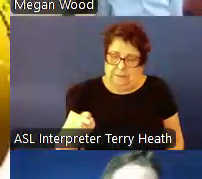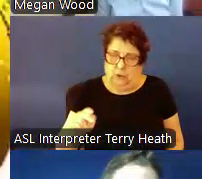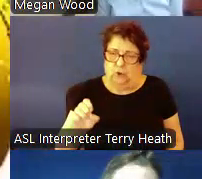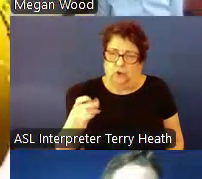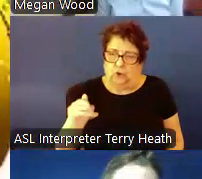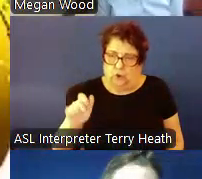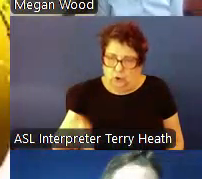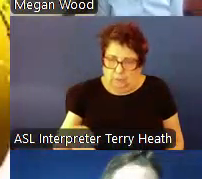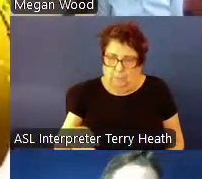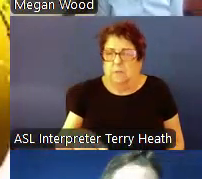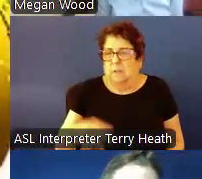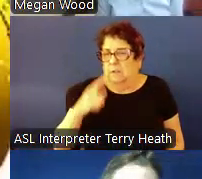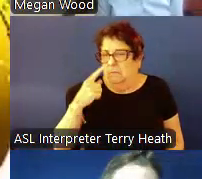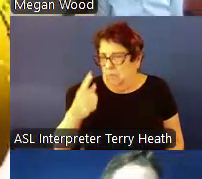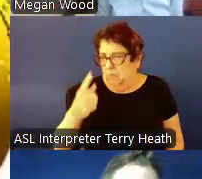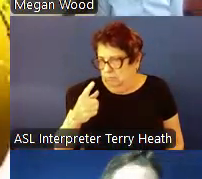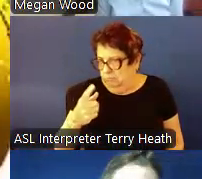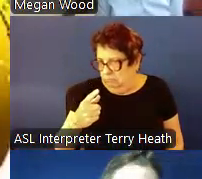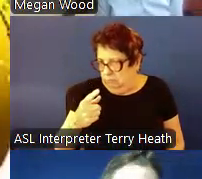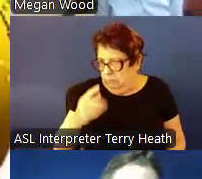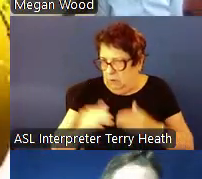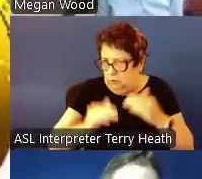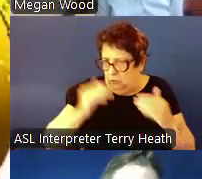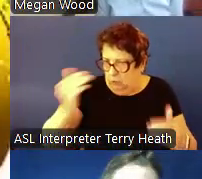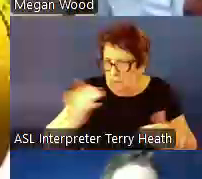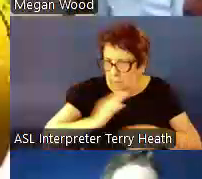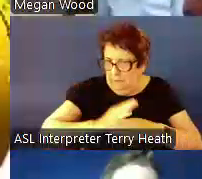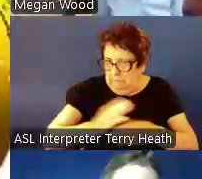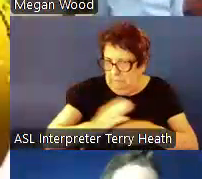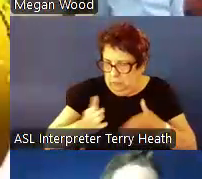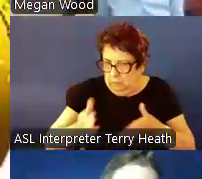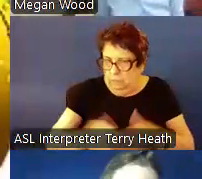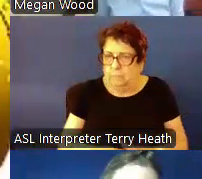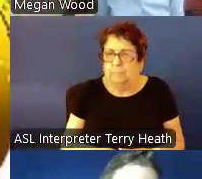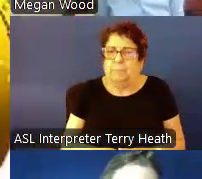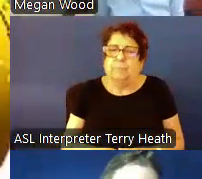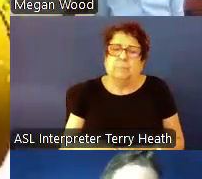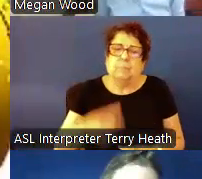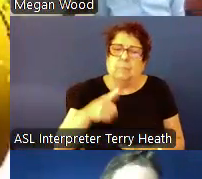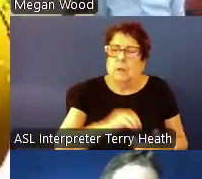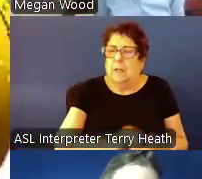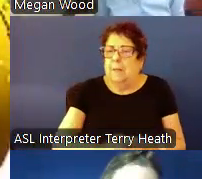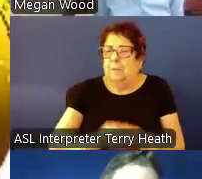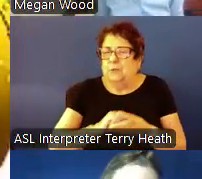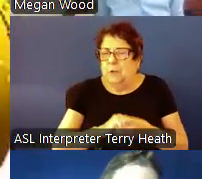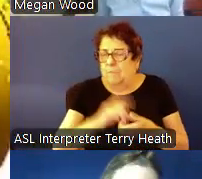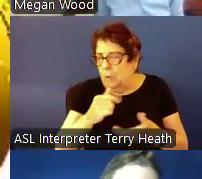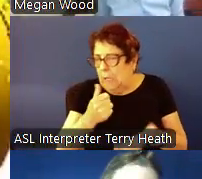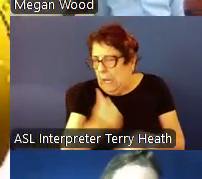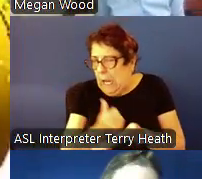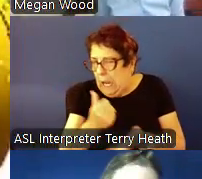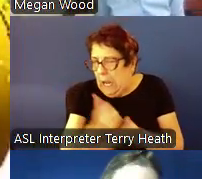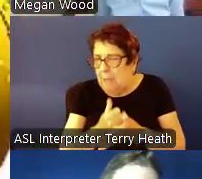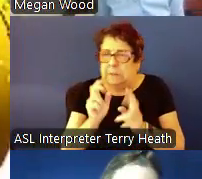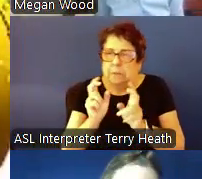collaborations to just try to troubleshoot issues we're having in the community with older adults. I also lead